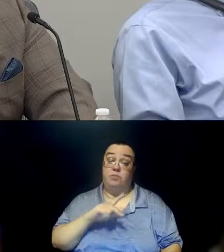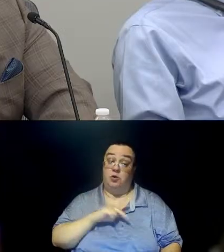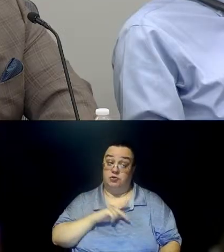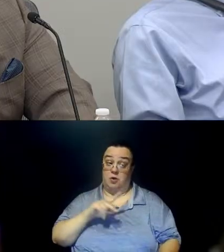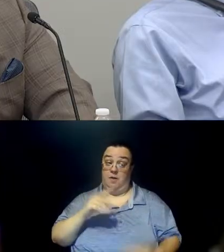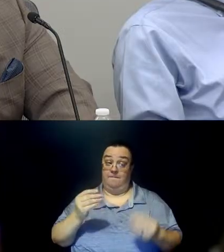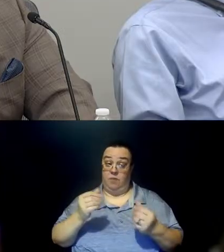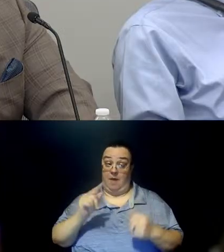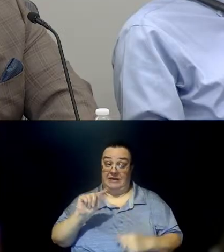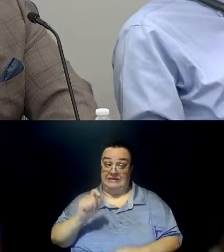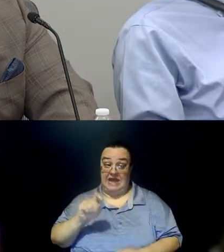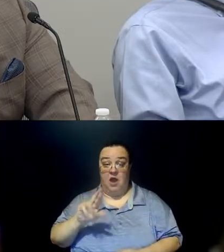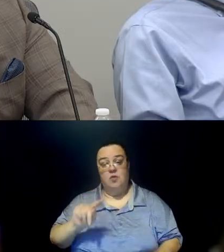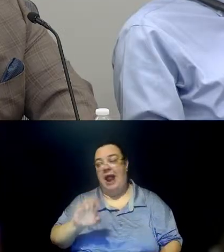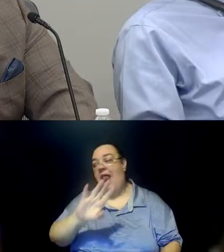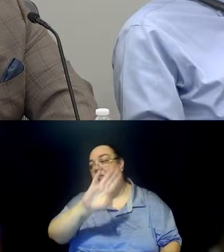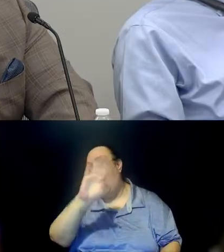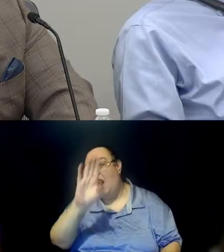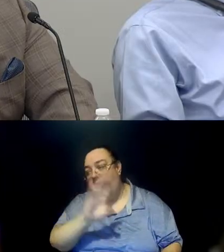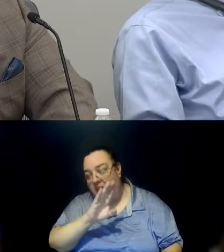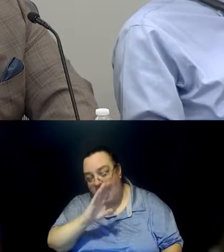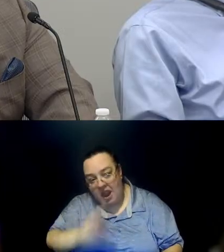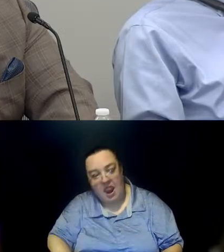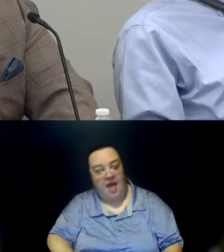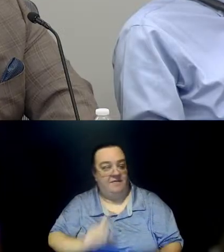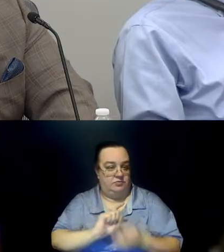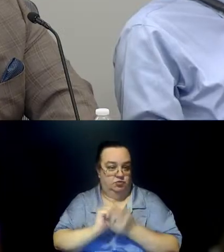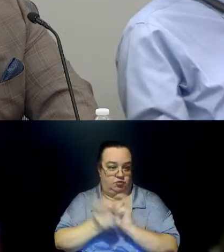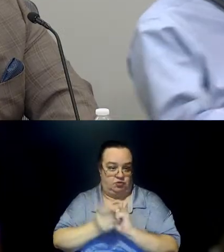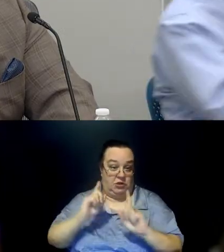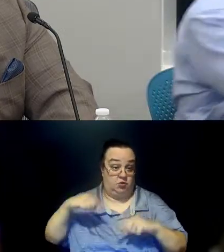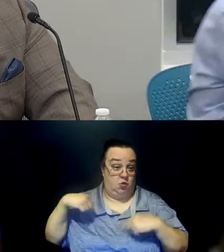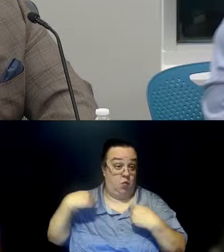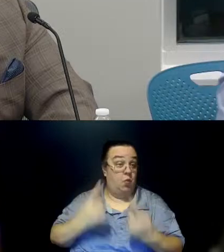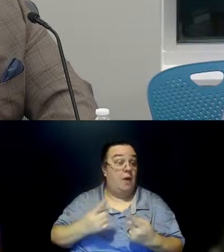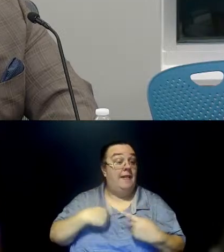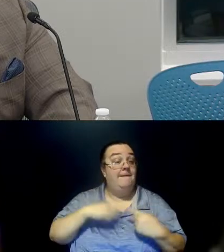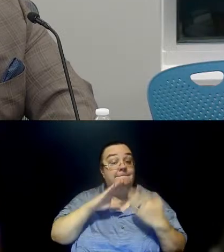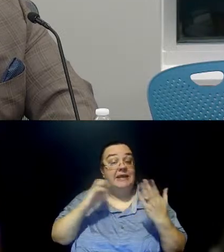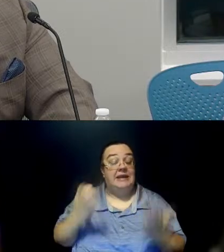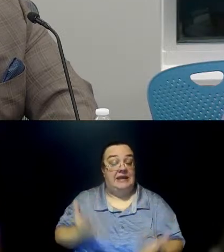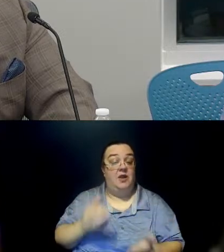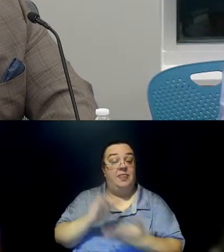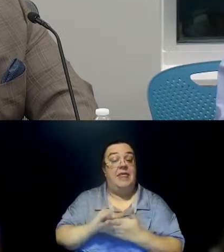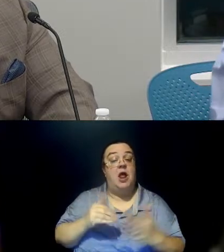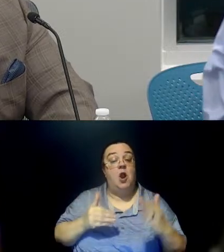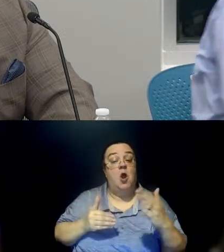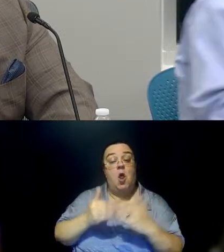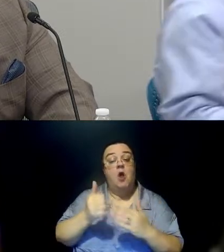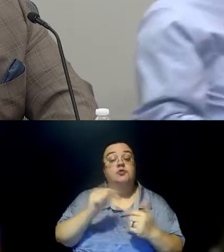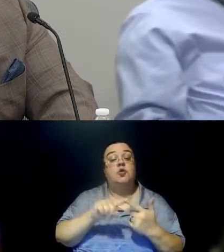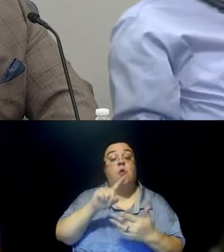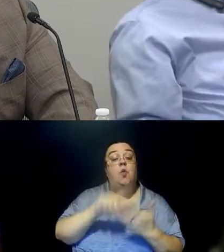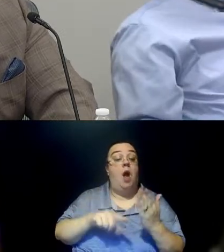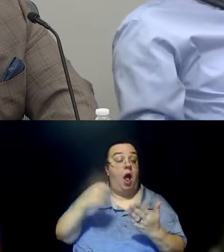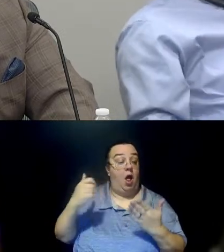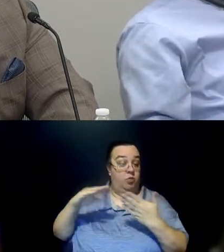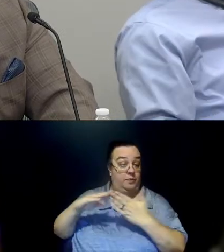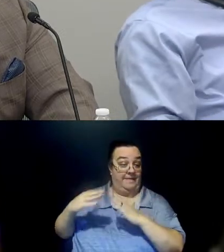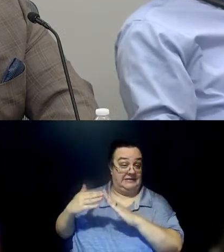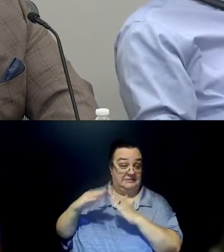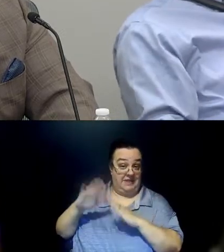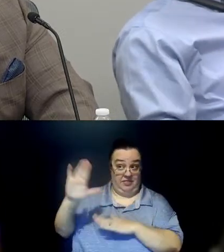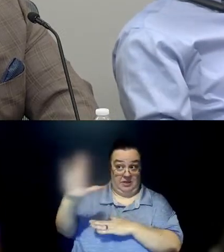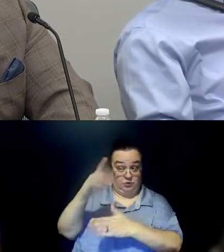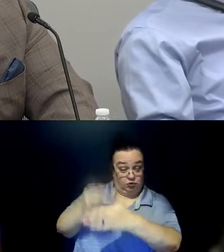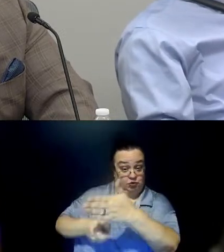tax rate has never been changed while I've been here. This brings us closer to what other municipalities are charging, and